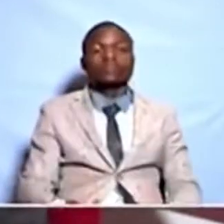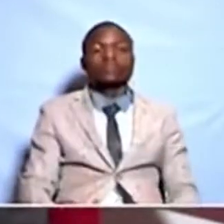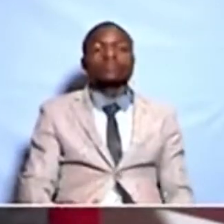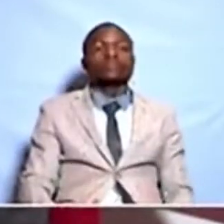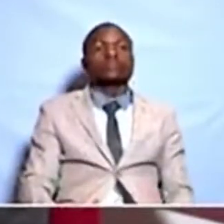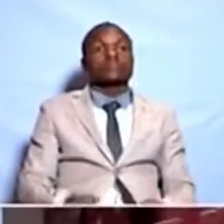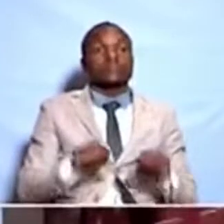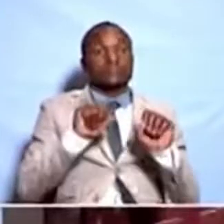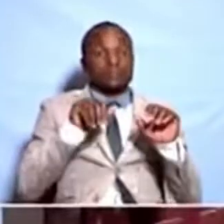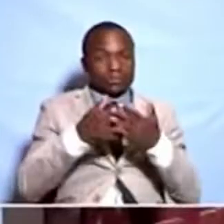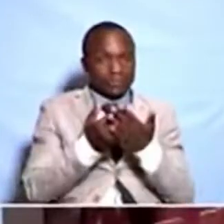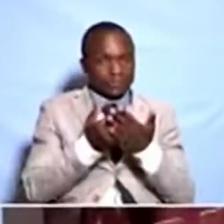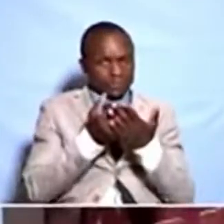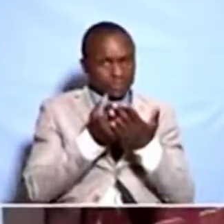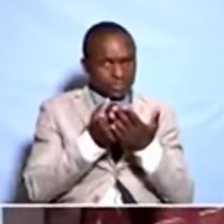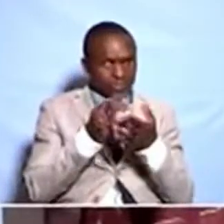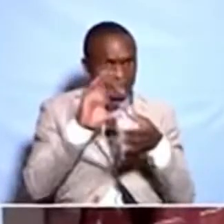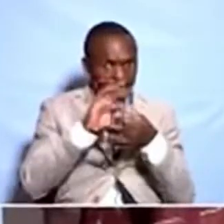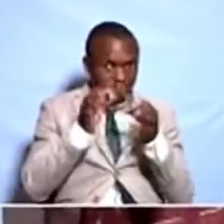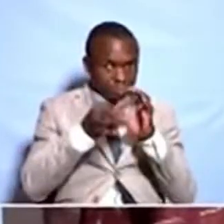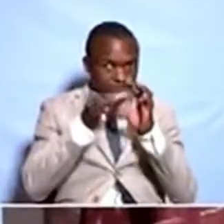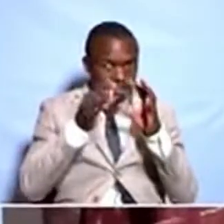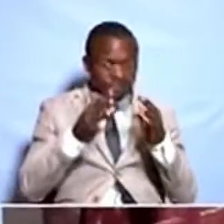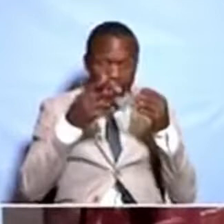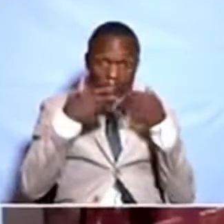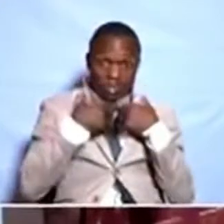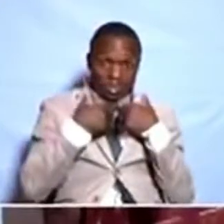you reconcile? Because you know we have an app.